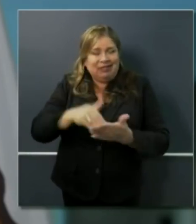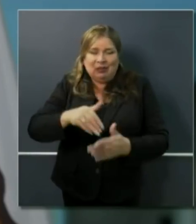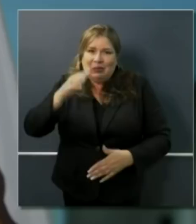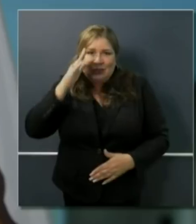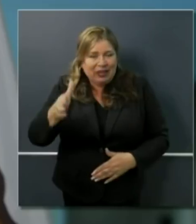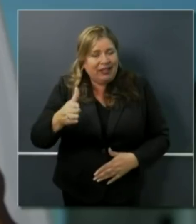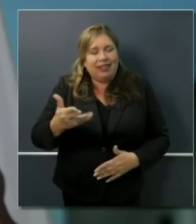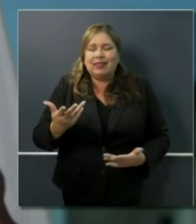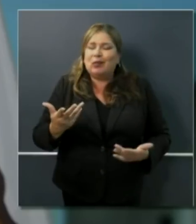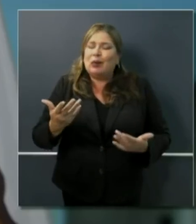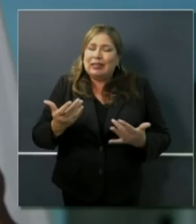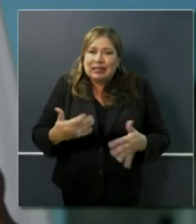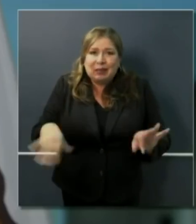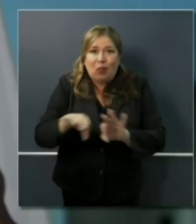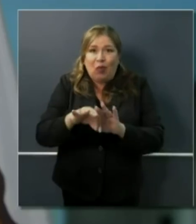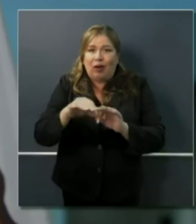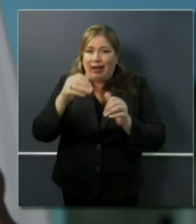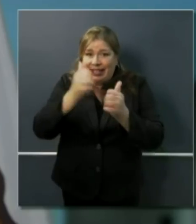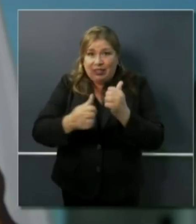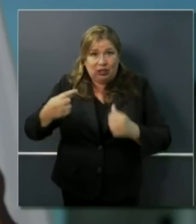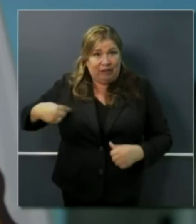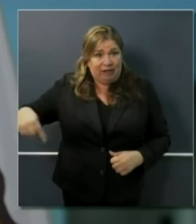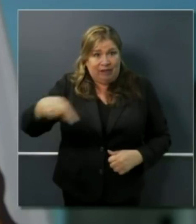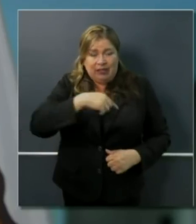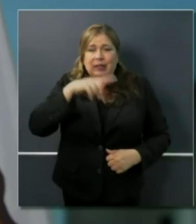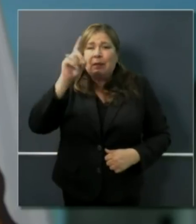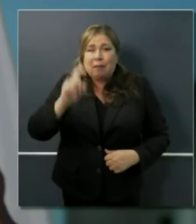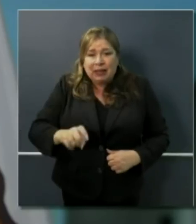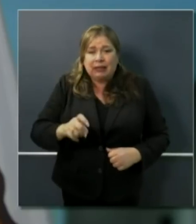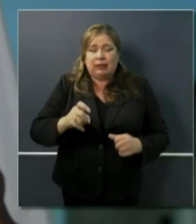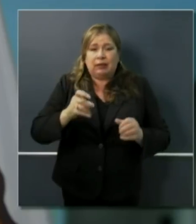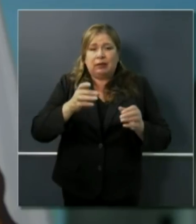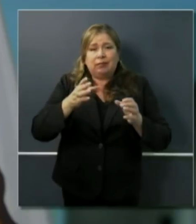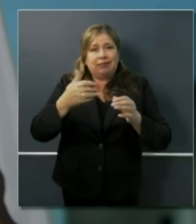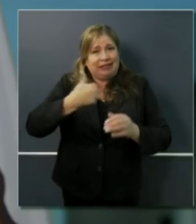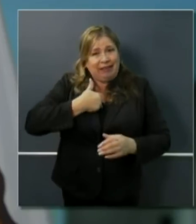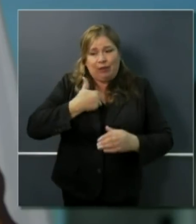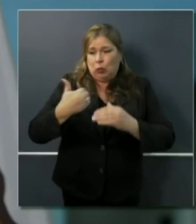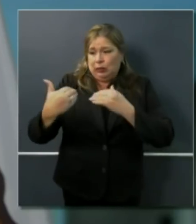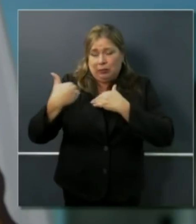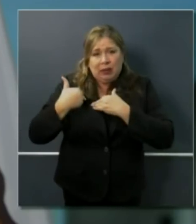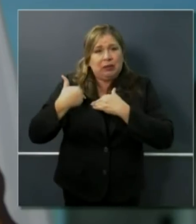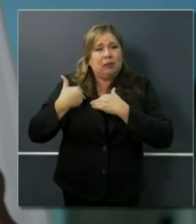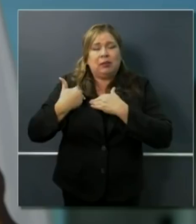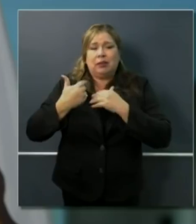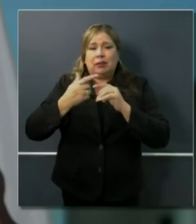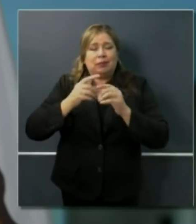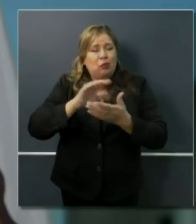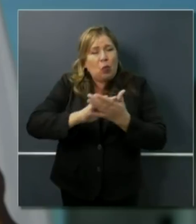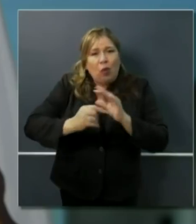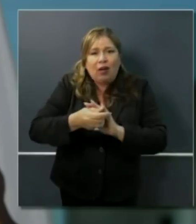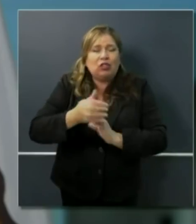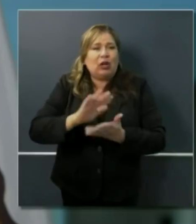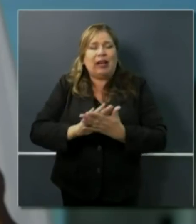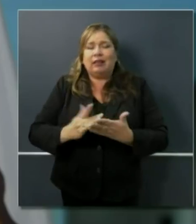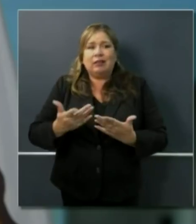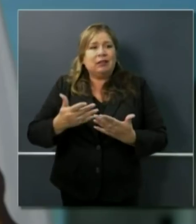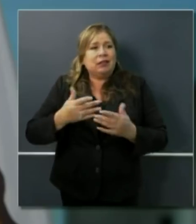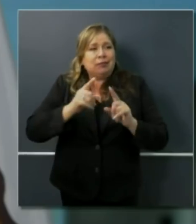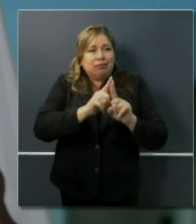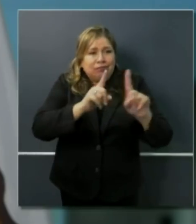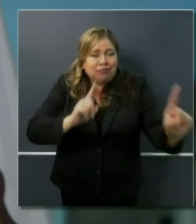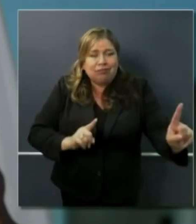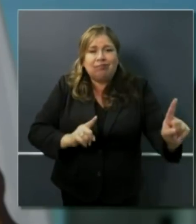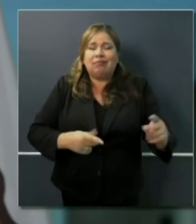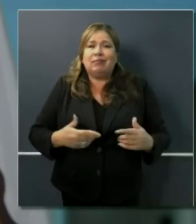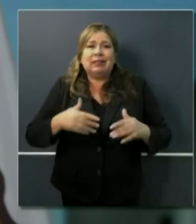please, it's incumbent upon all of us to continue to do the incredible work that you've done at peril that we pull the trigger, pull